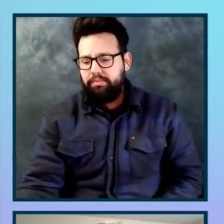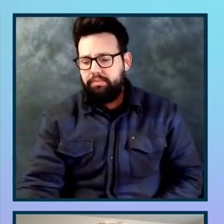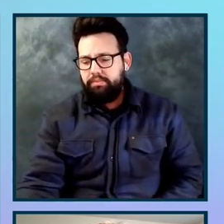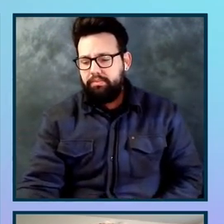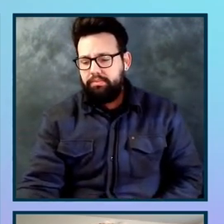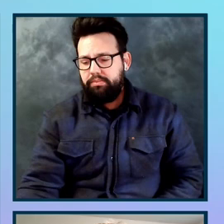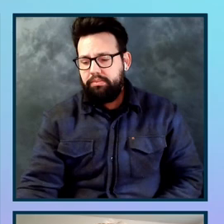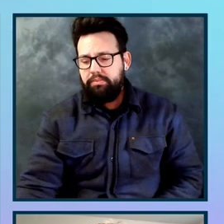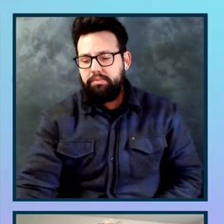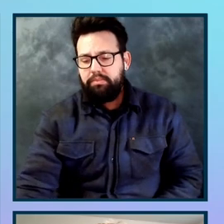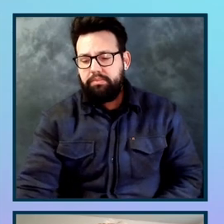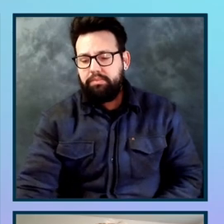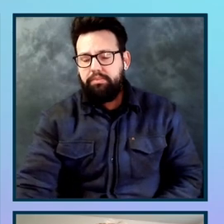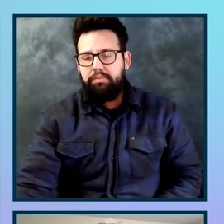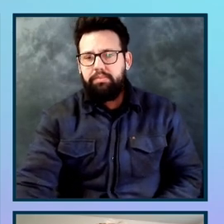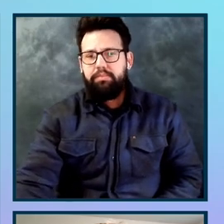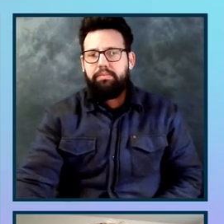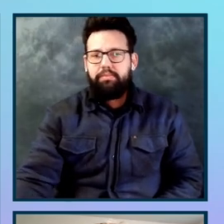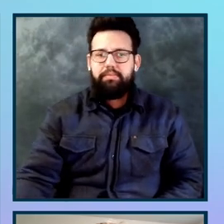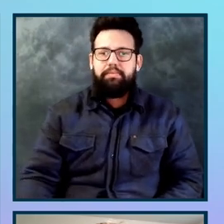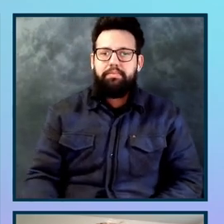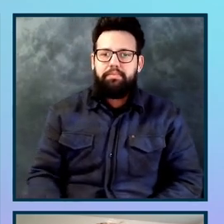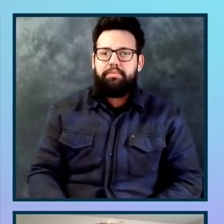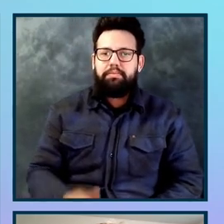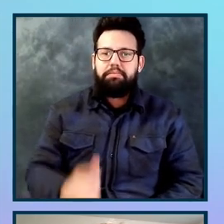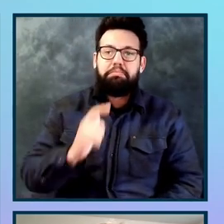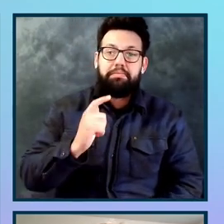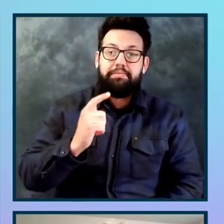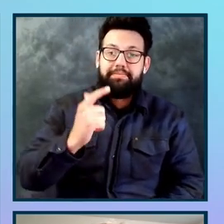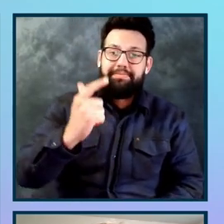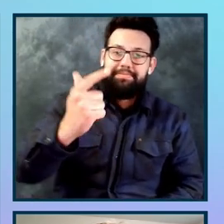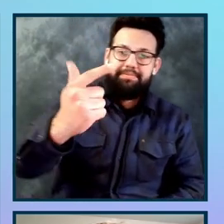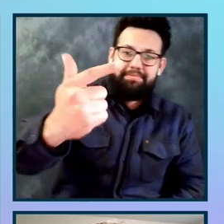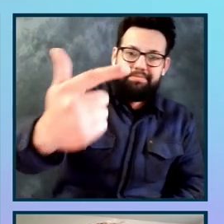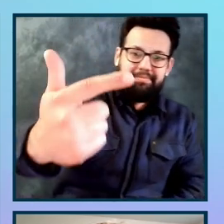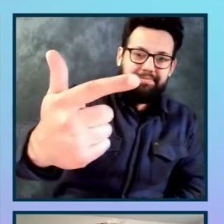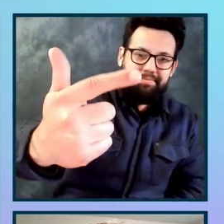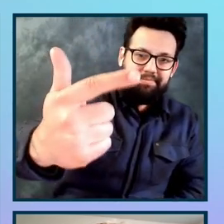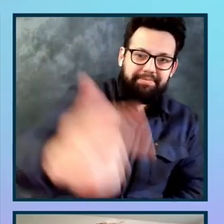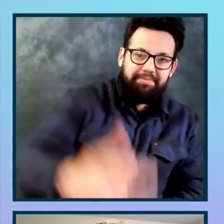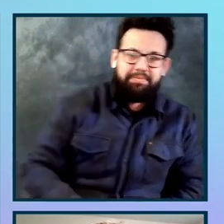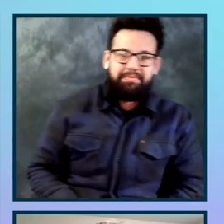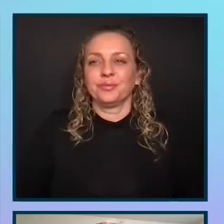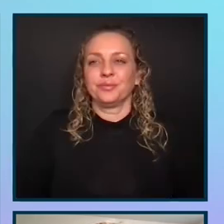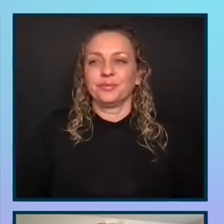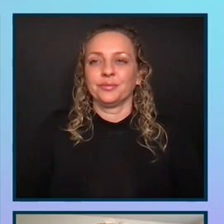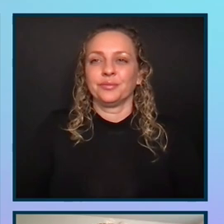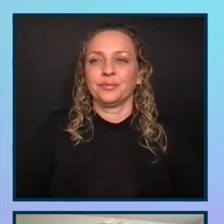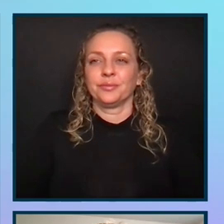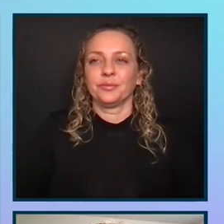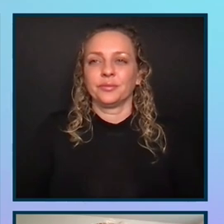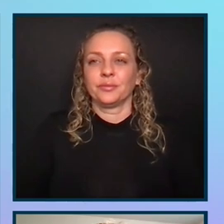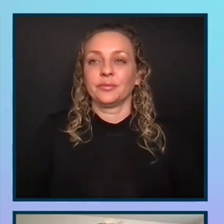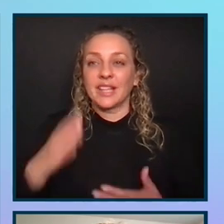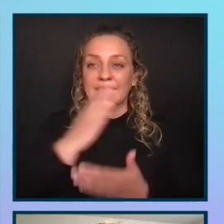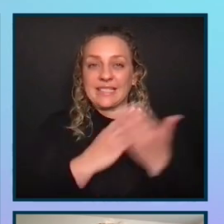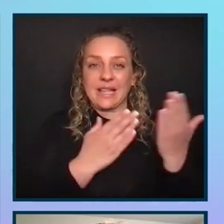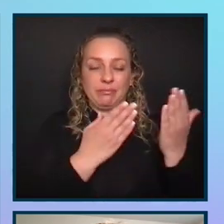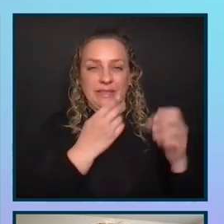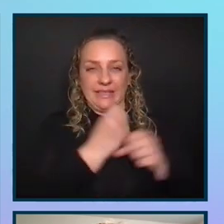Let's look at some of these sites, these statistics that we were able to generate.